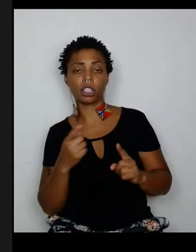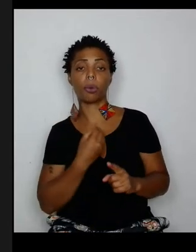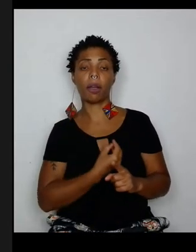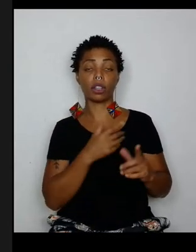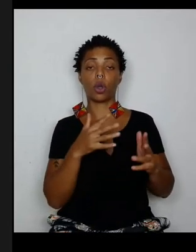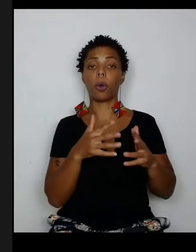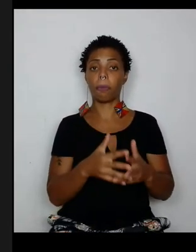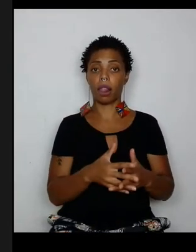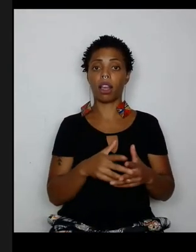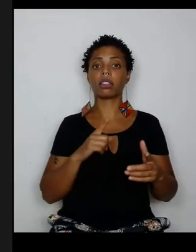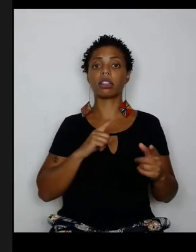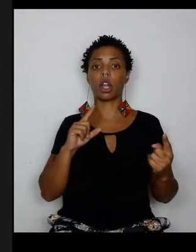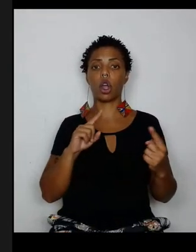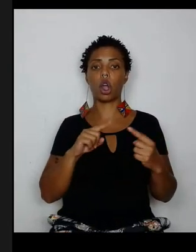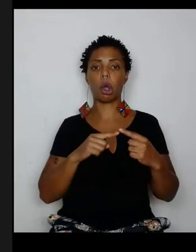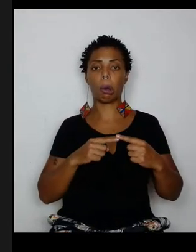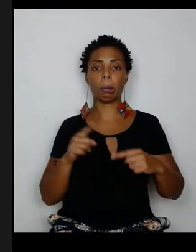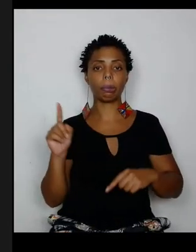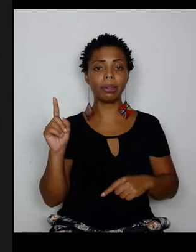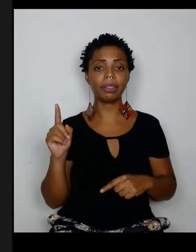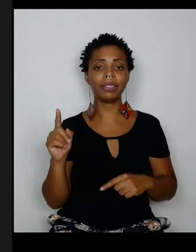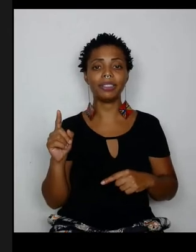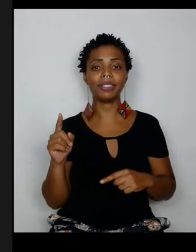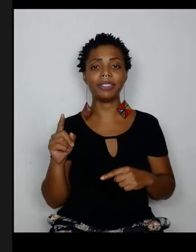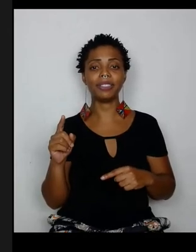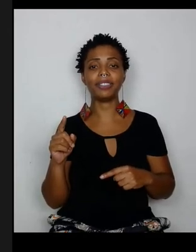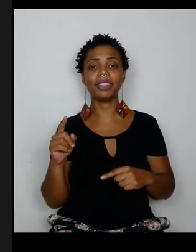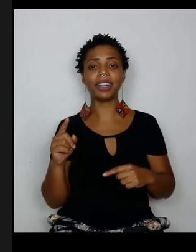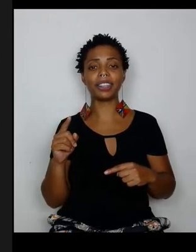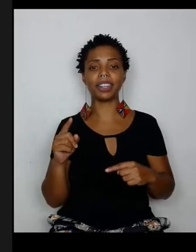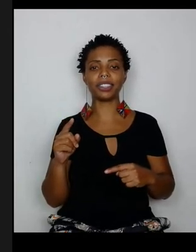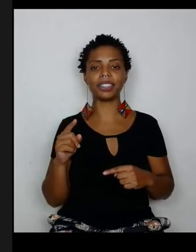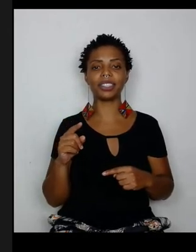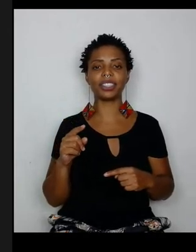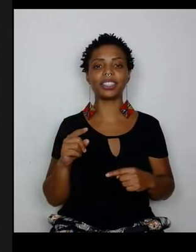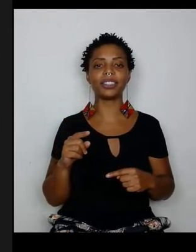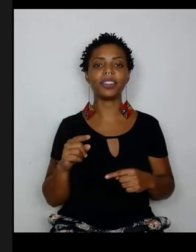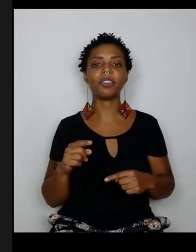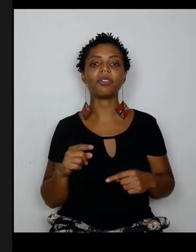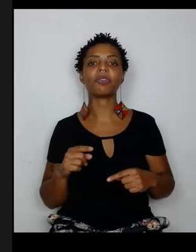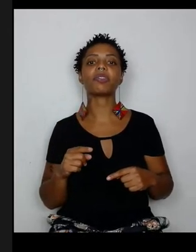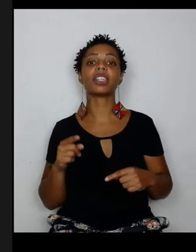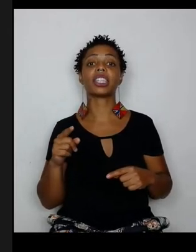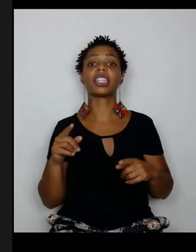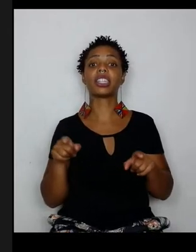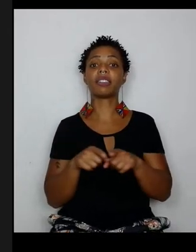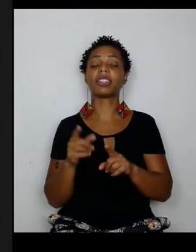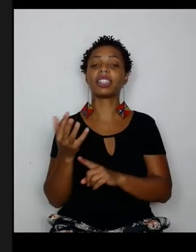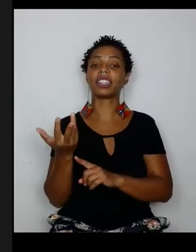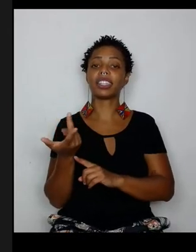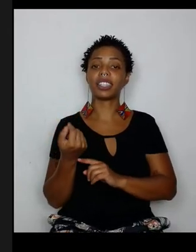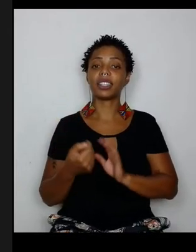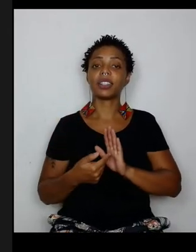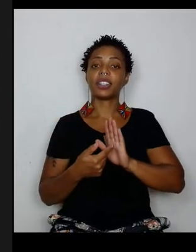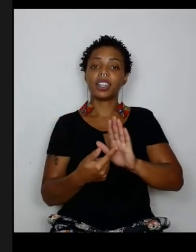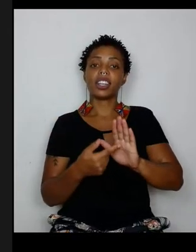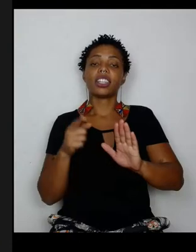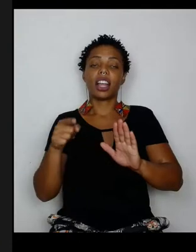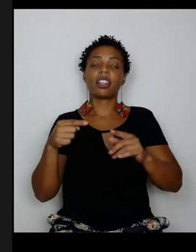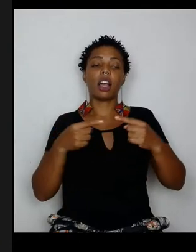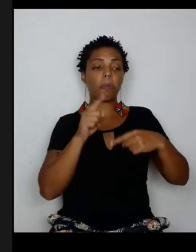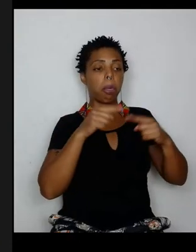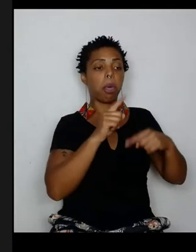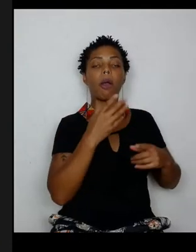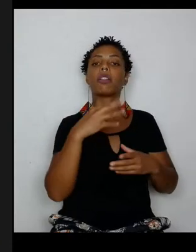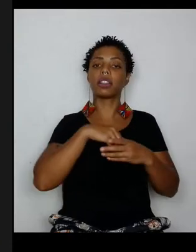the art manifests the same set of if you will contradictions or uh failures um as we see in the